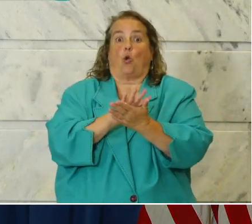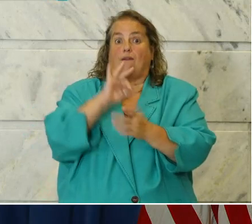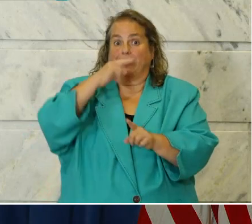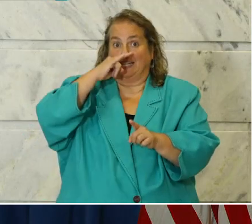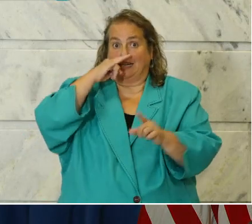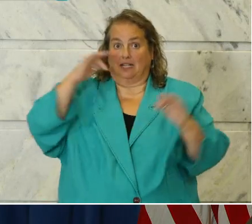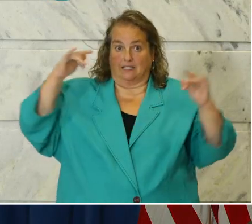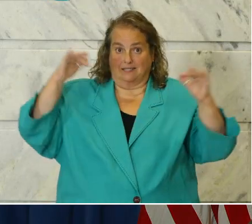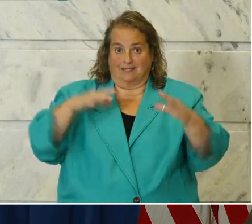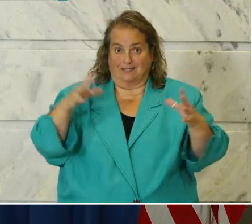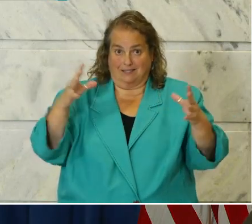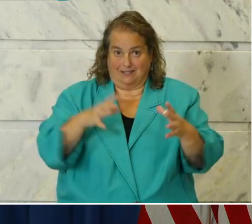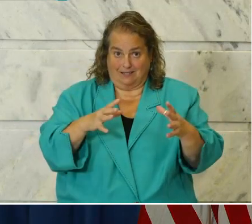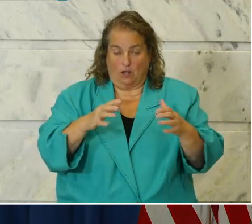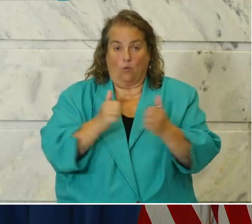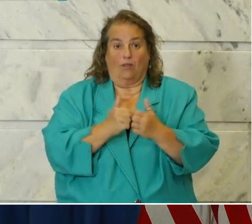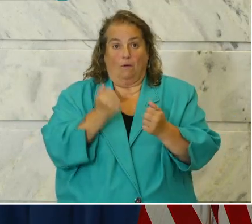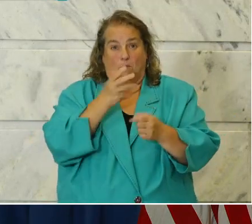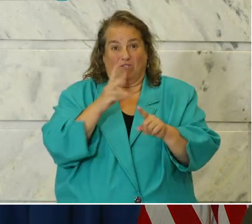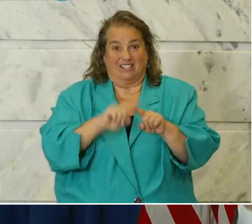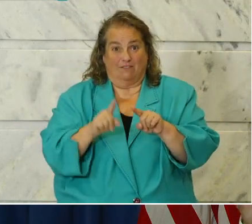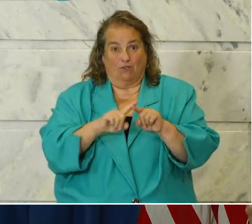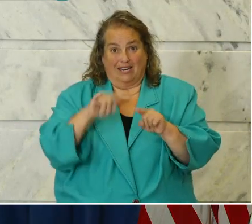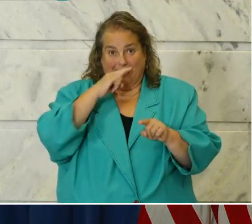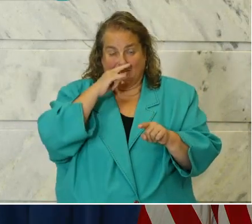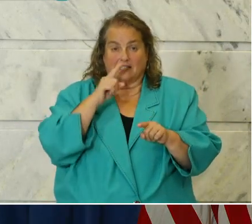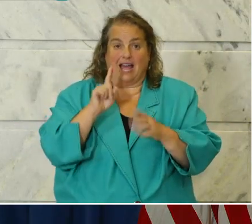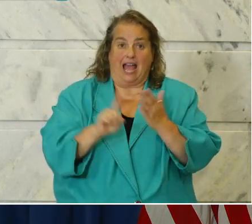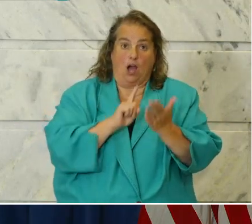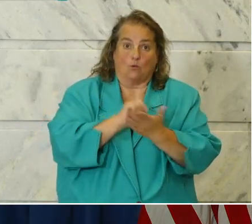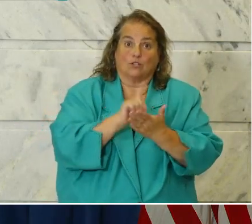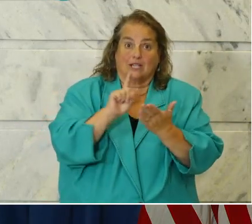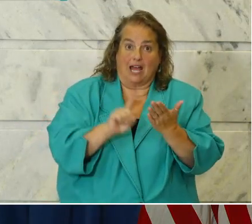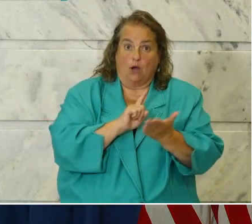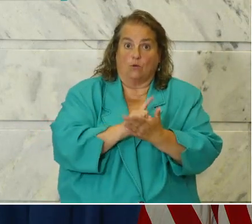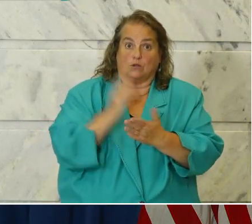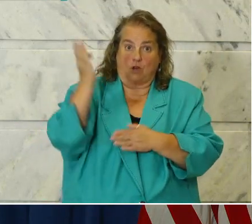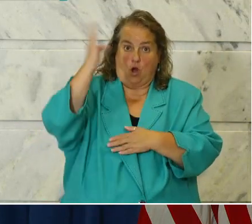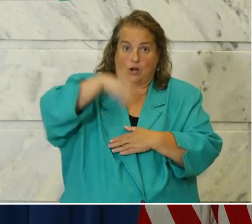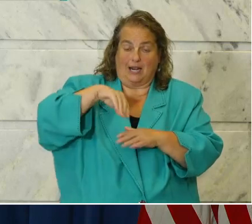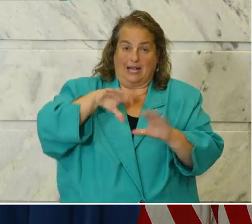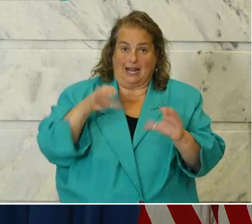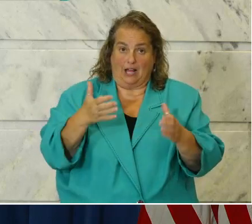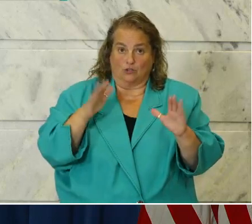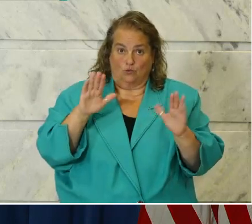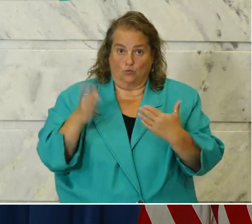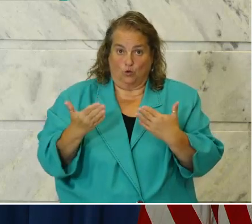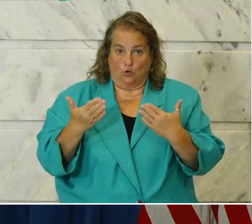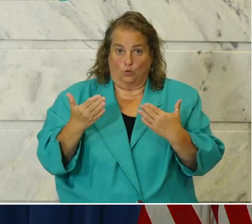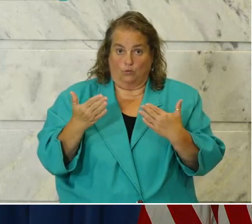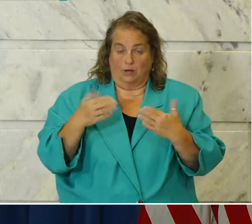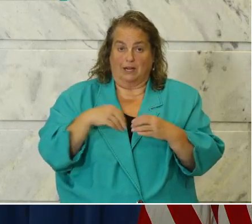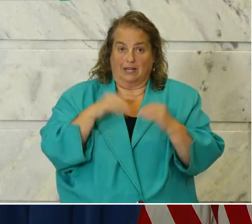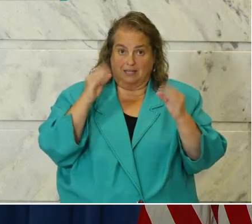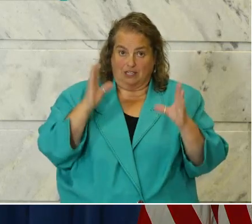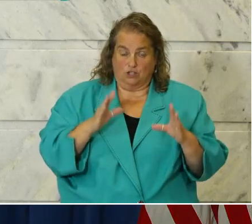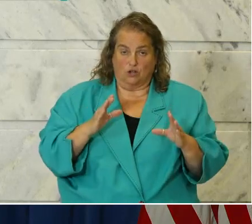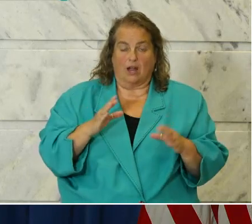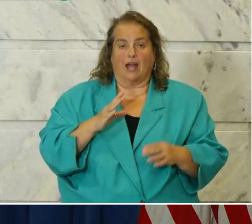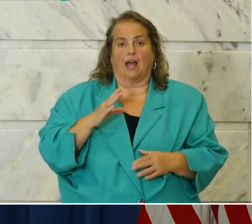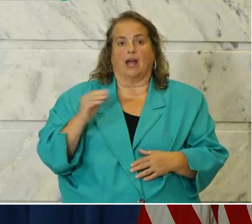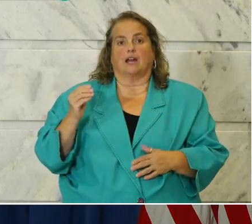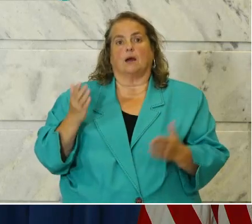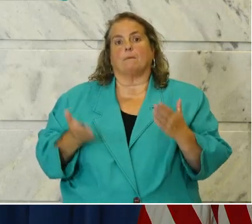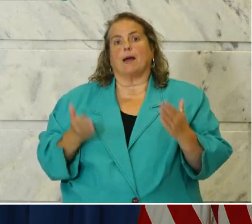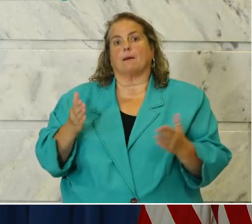with multiple kids for hours upon end in a classroom potentially with a teacher, and what may